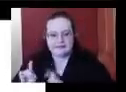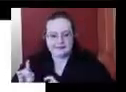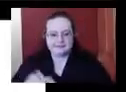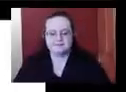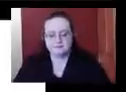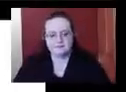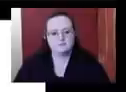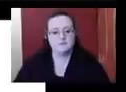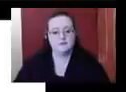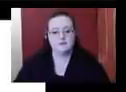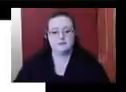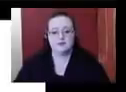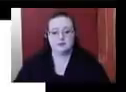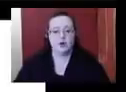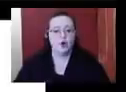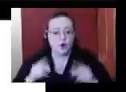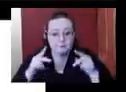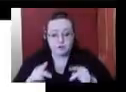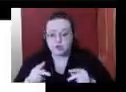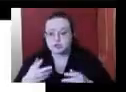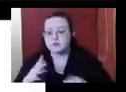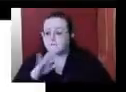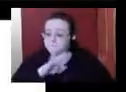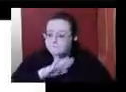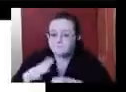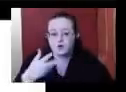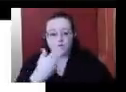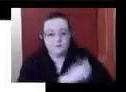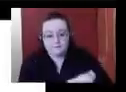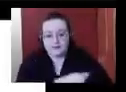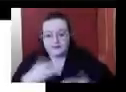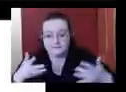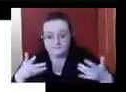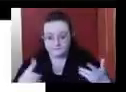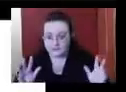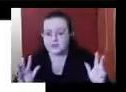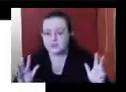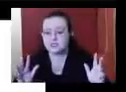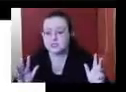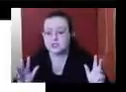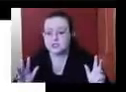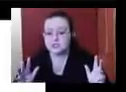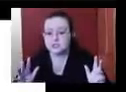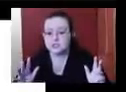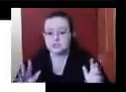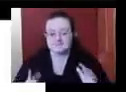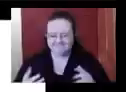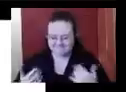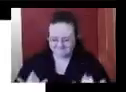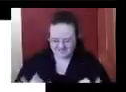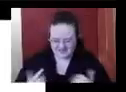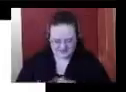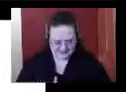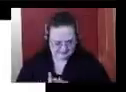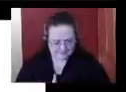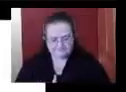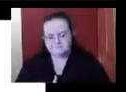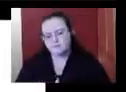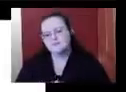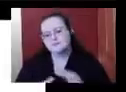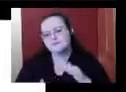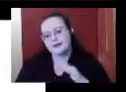Individuals who are fully vaccinated and have symptoms not related to a known condition must also self-isolate and get